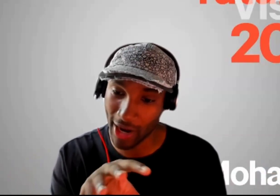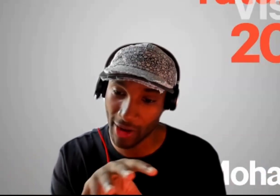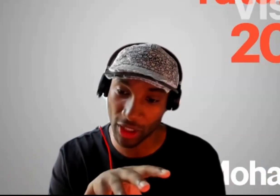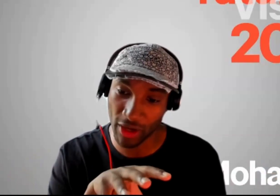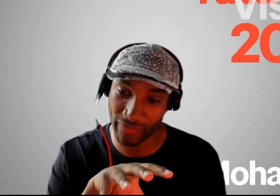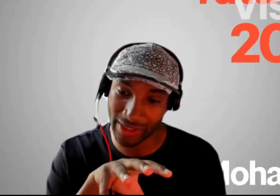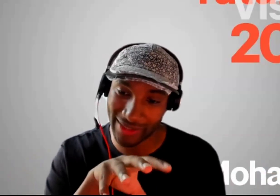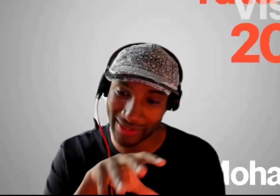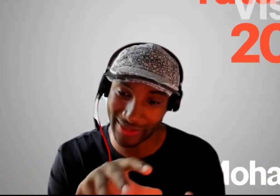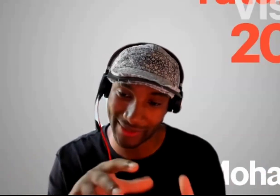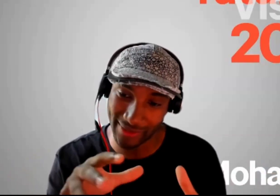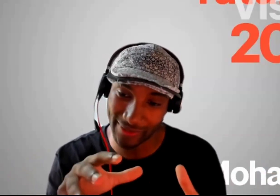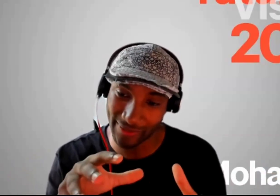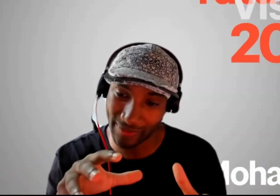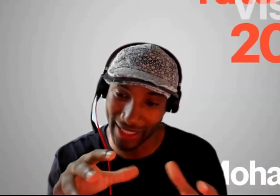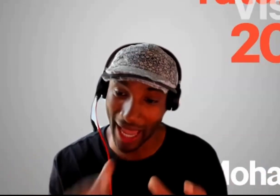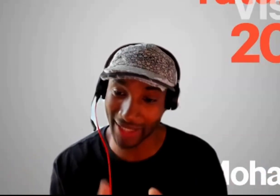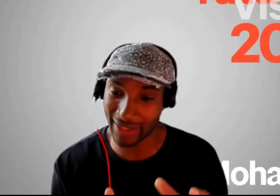there are a lot of